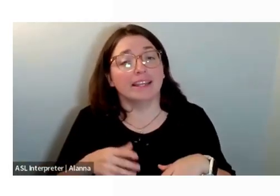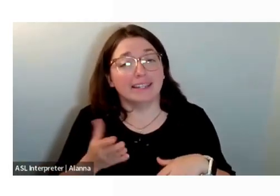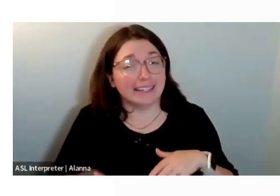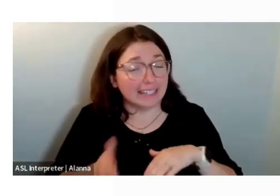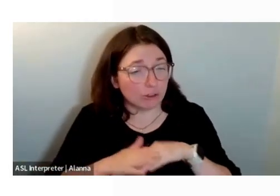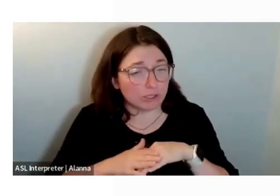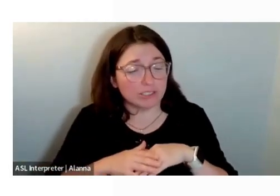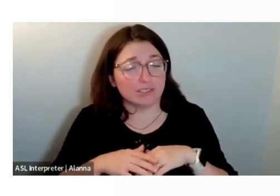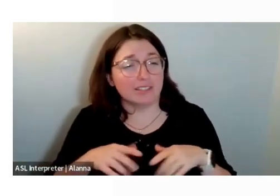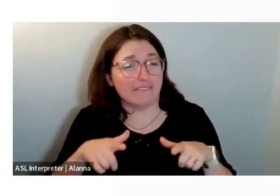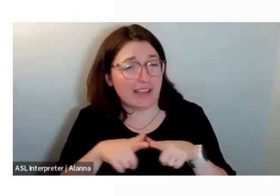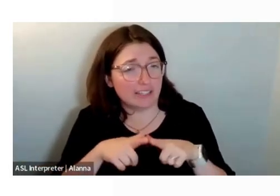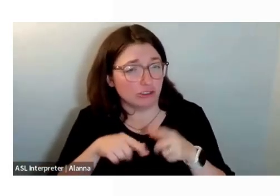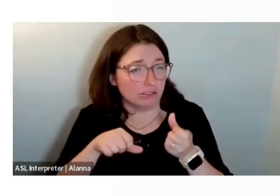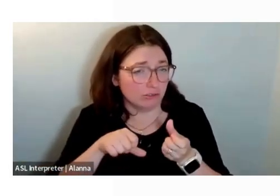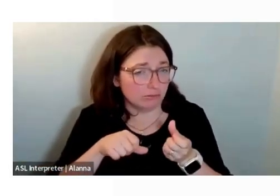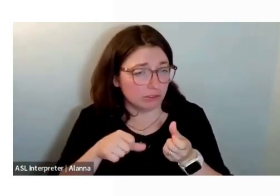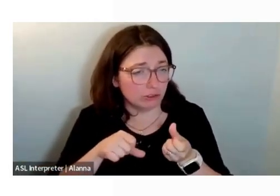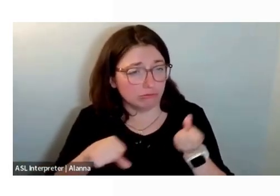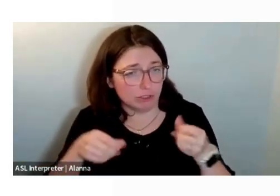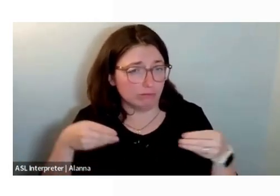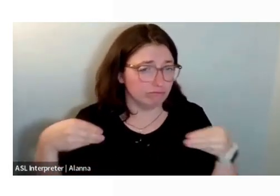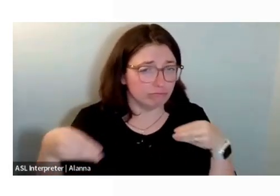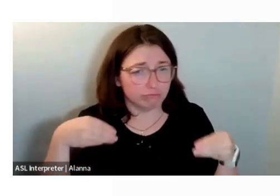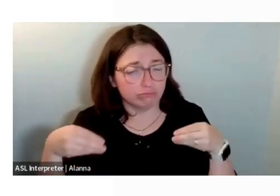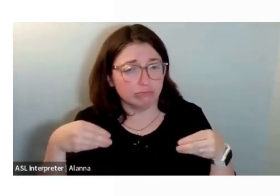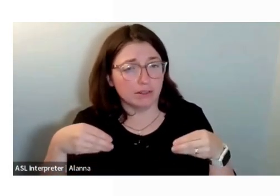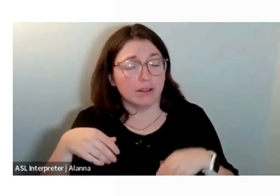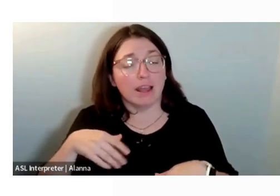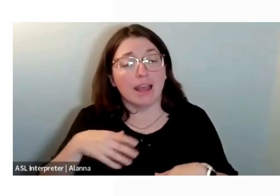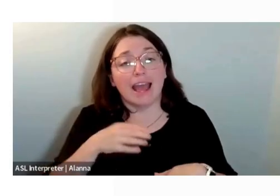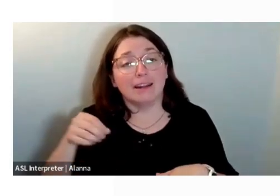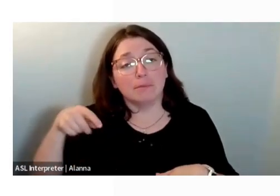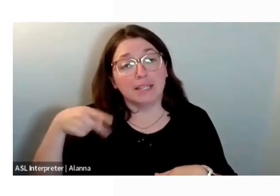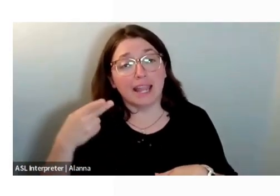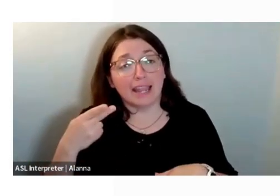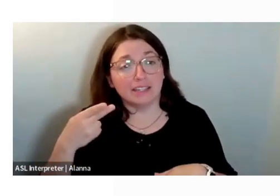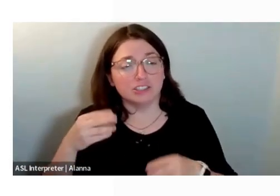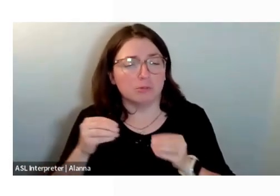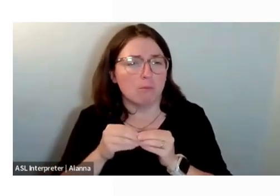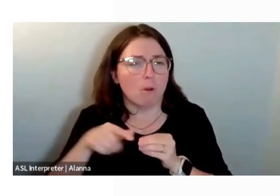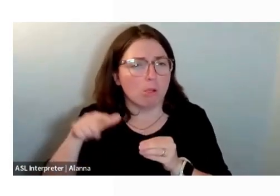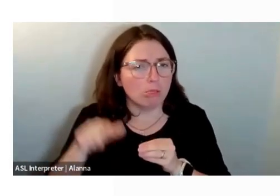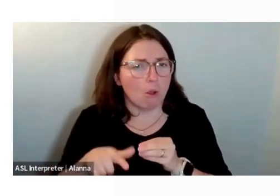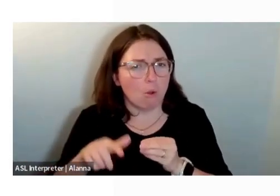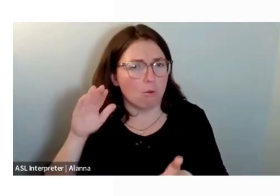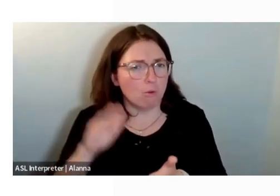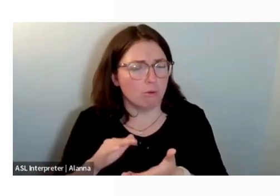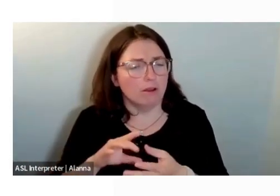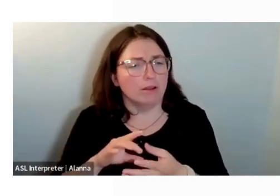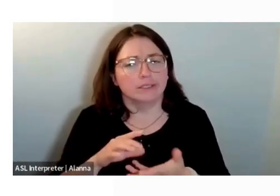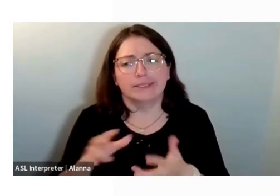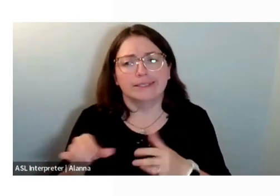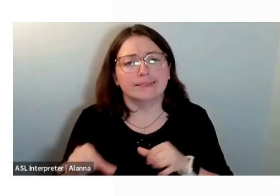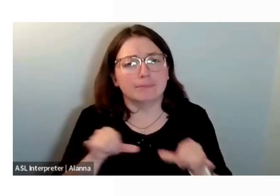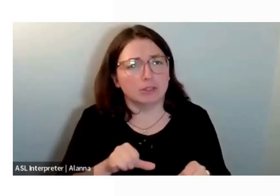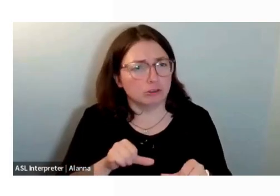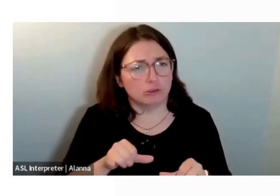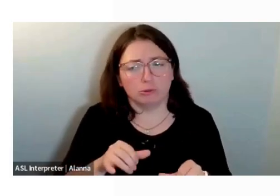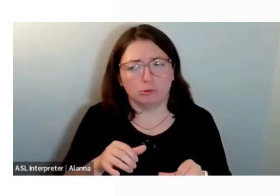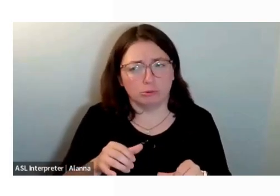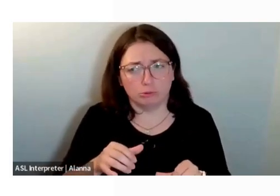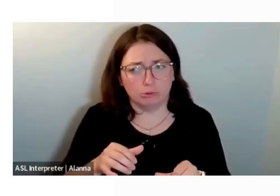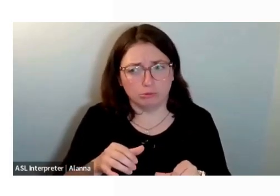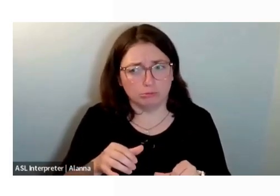it lowers the pH to a place that's more similar to the way that it was in a